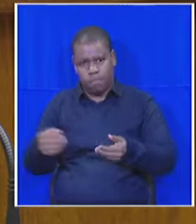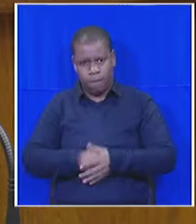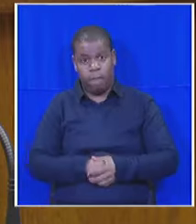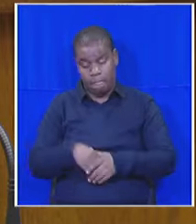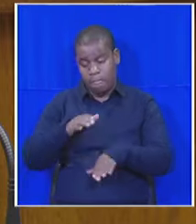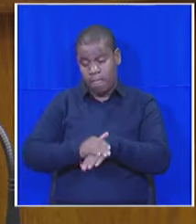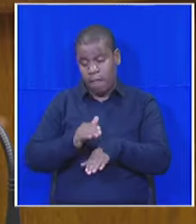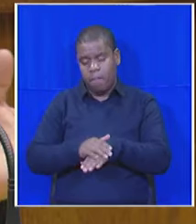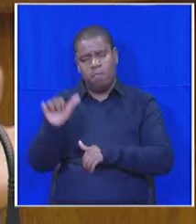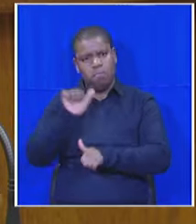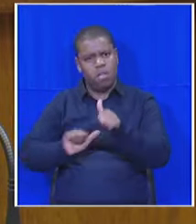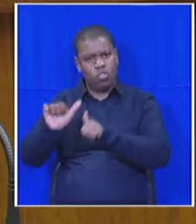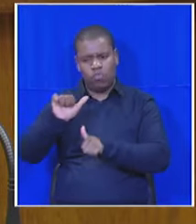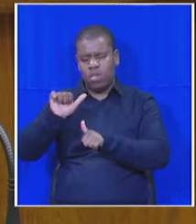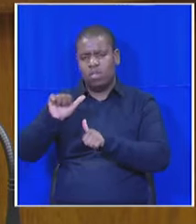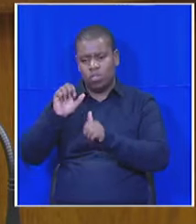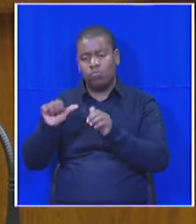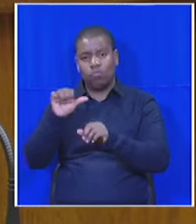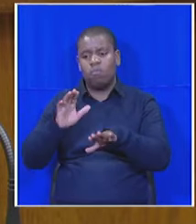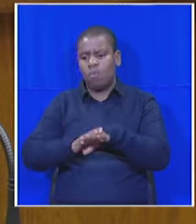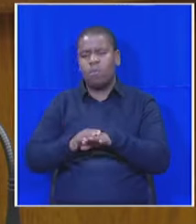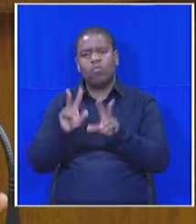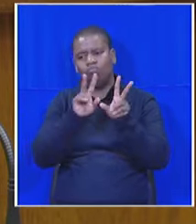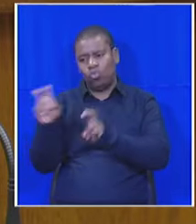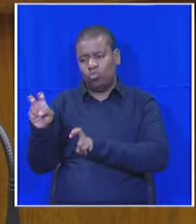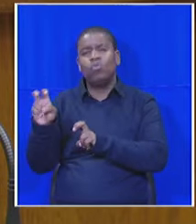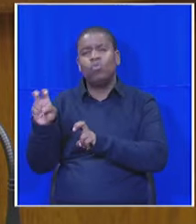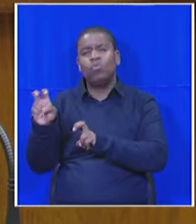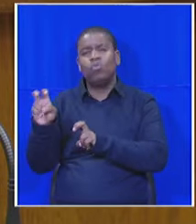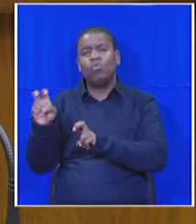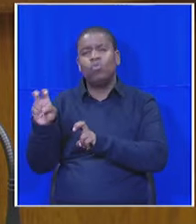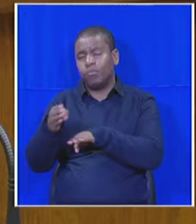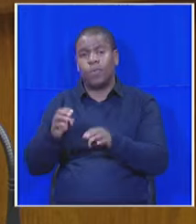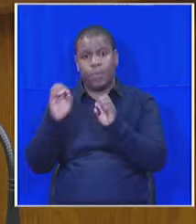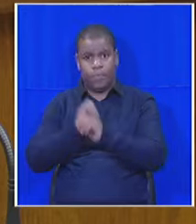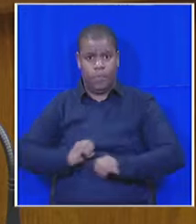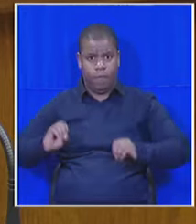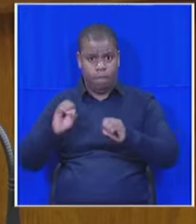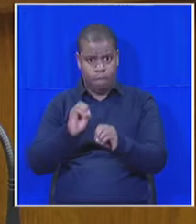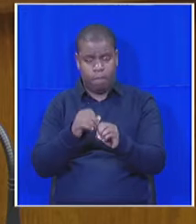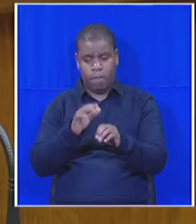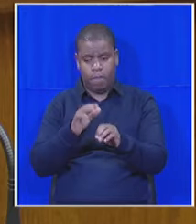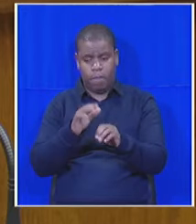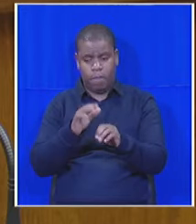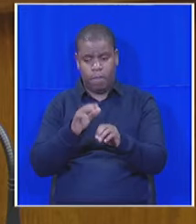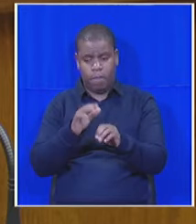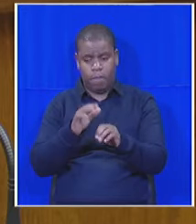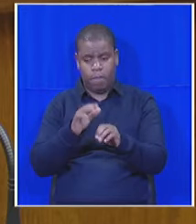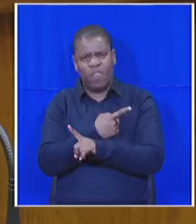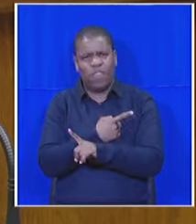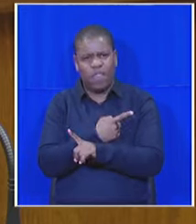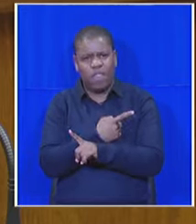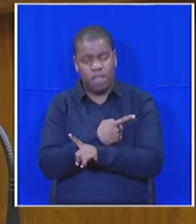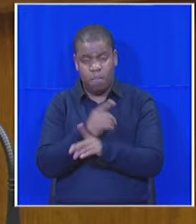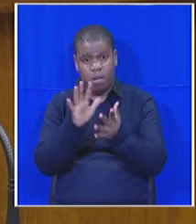Minister of Social Development offered no answers to the issues we raised. Notably, she also had nothing to say about the illegal and immoral deductions from SASSA